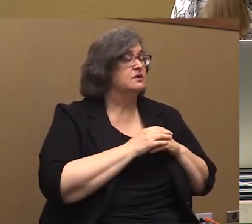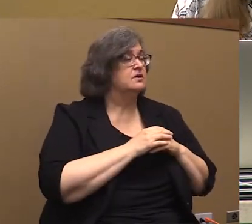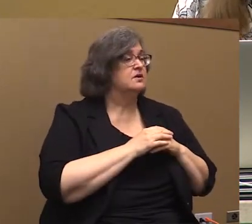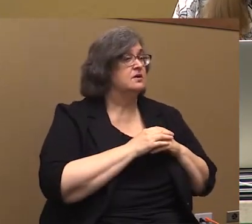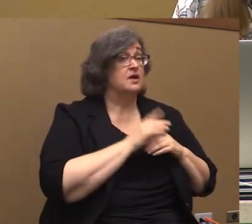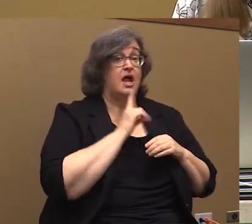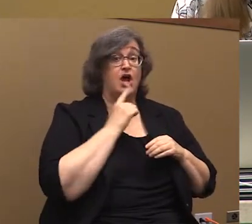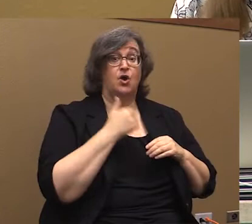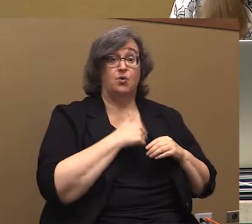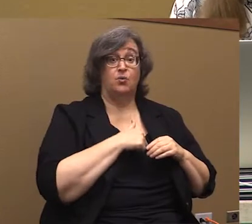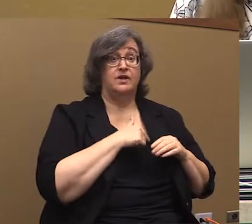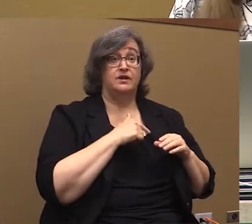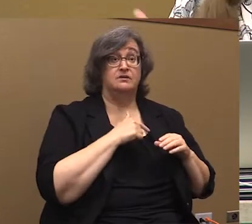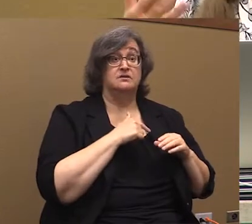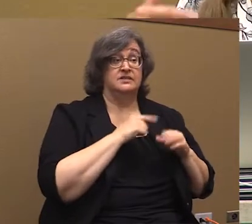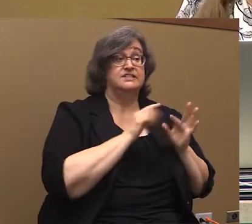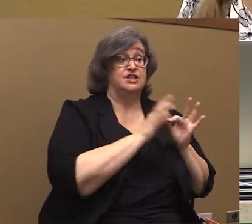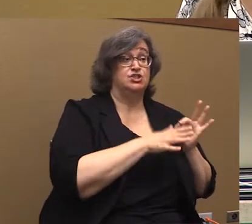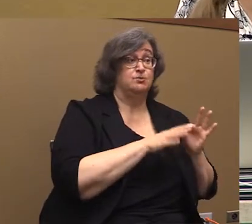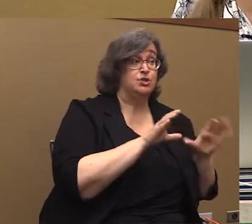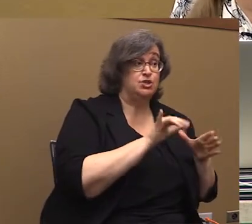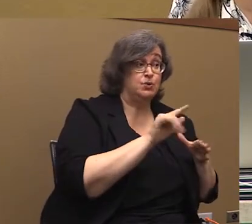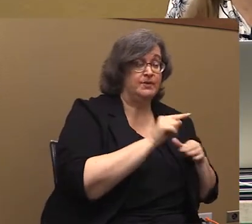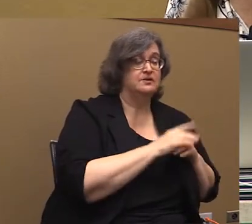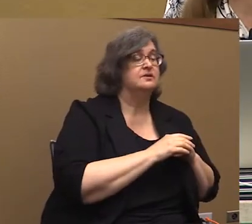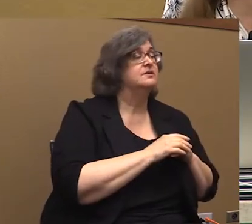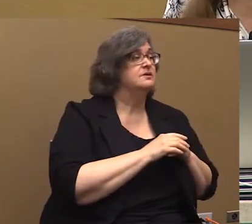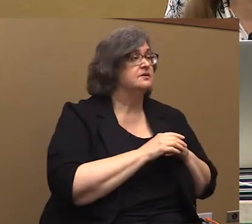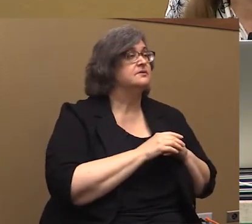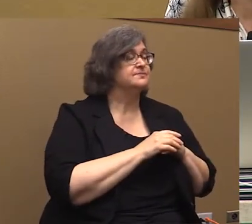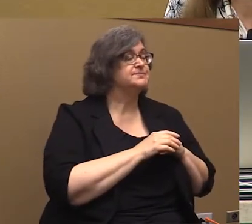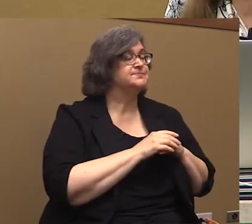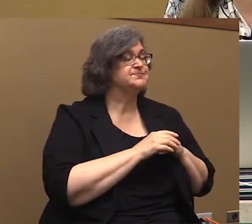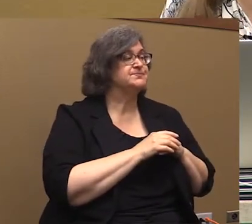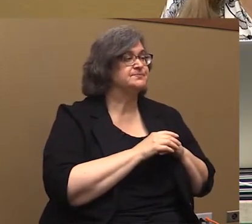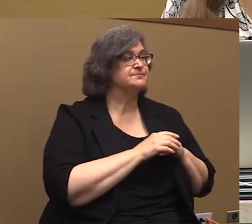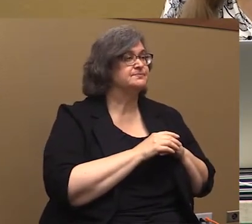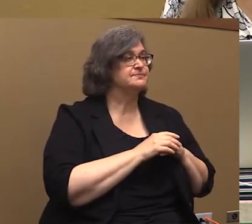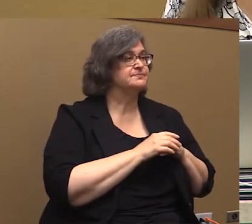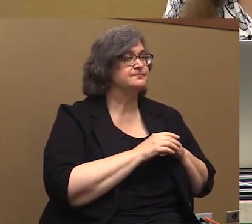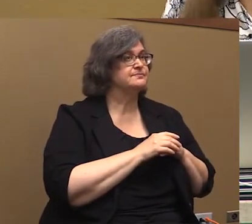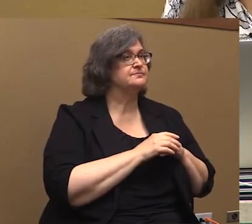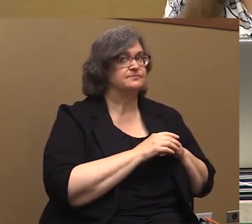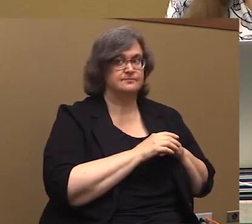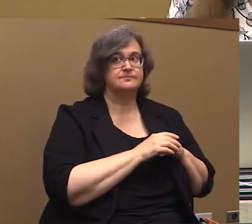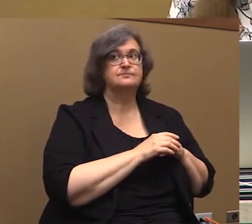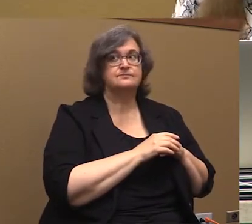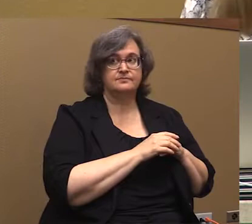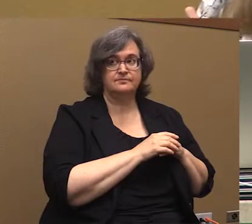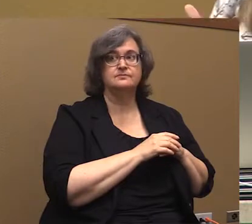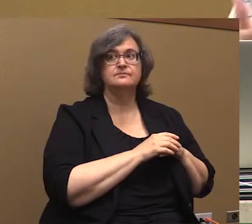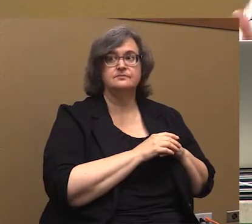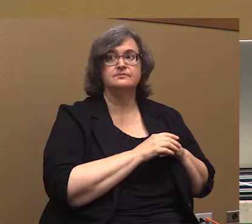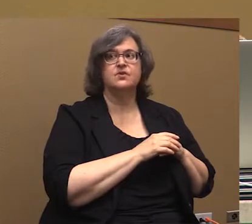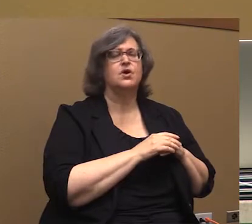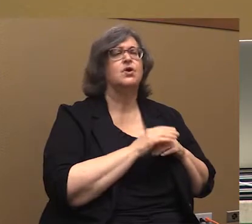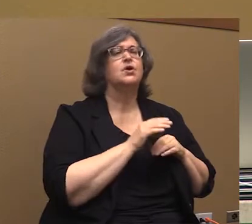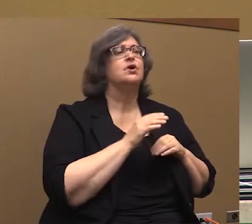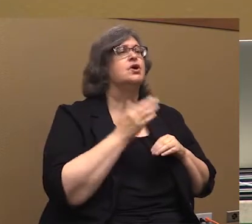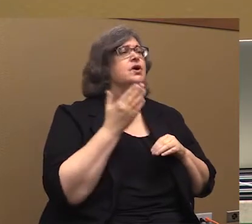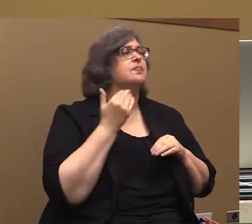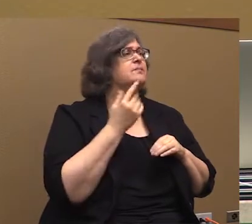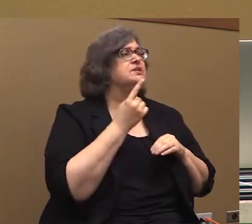teacher trying to evoke, and are we doing it? And sometimes,